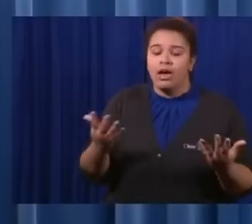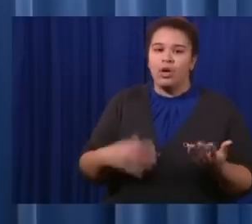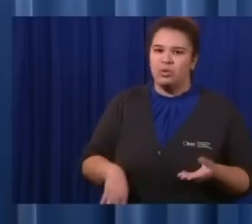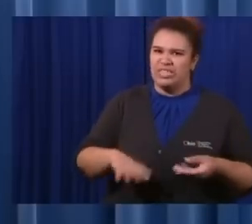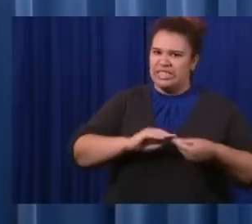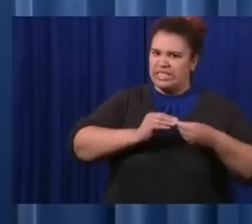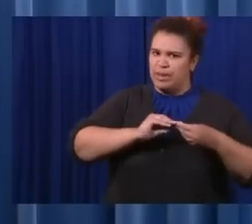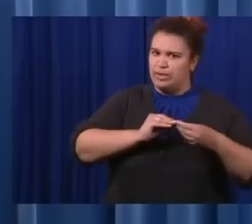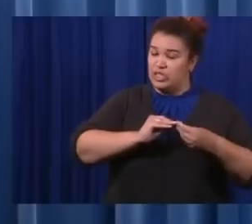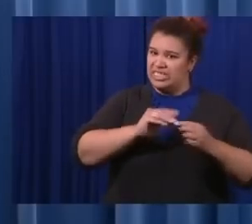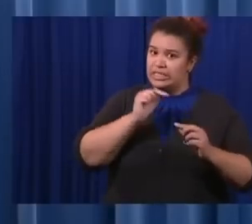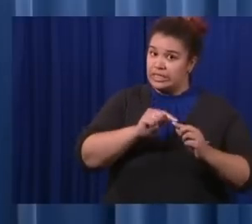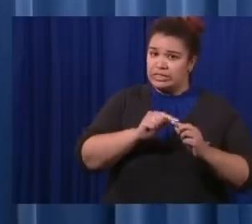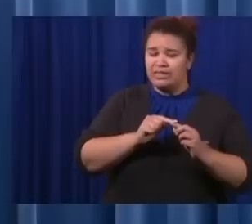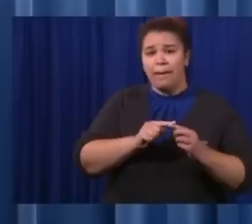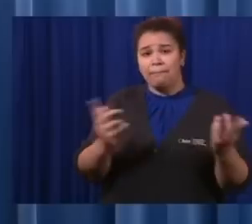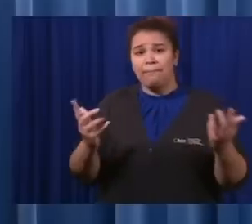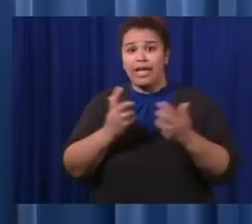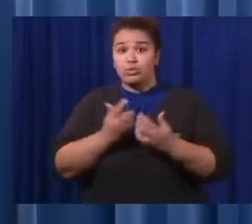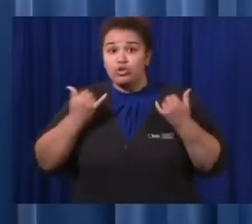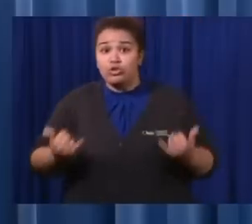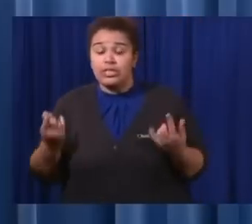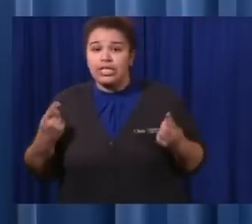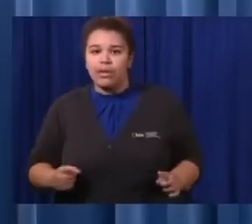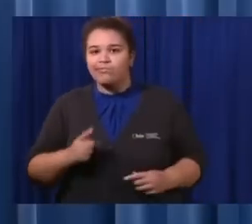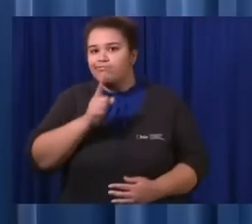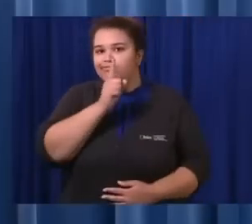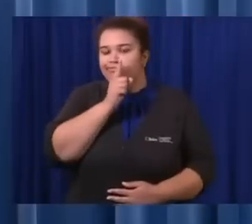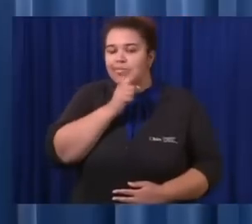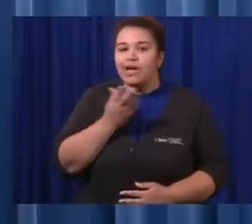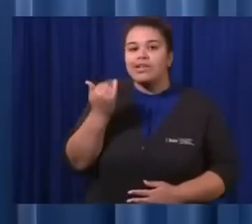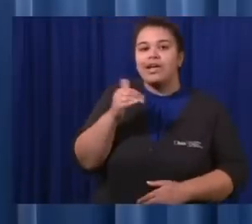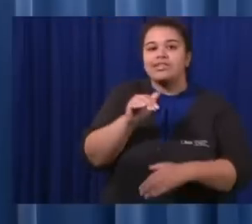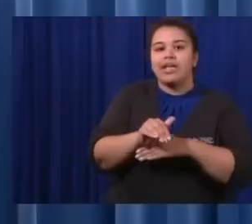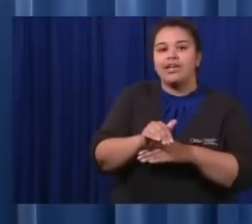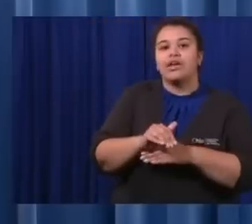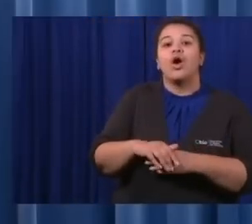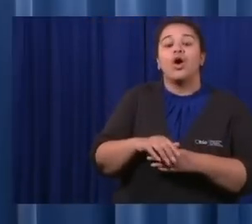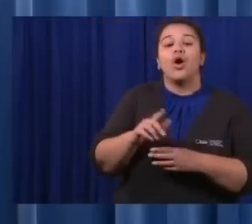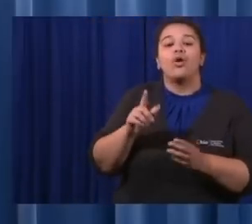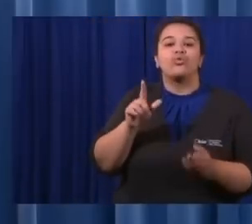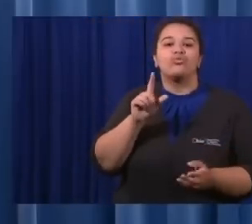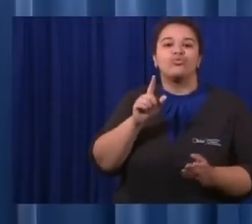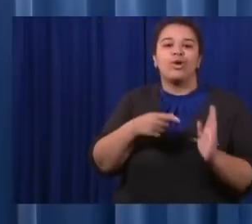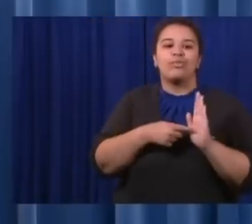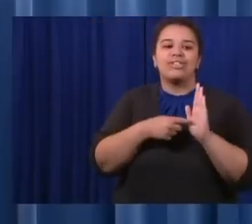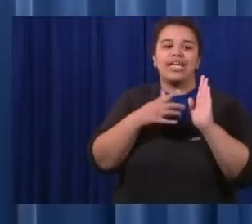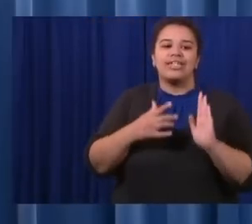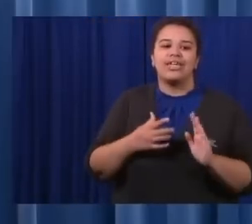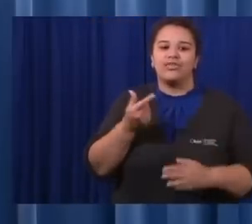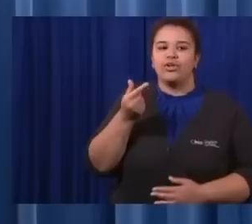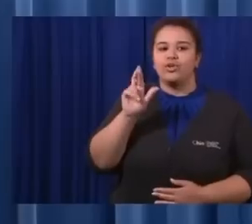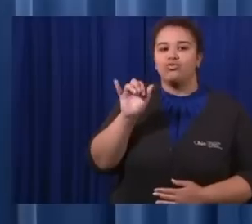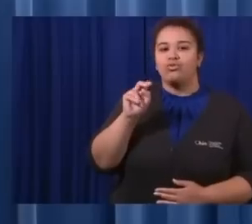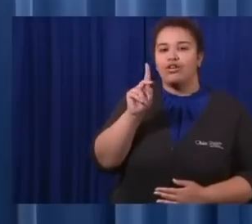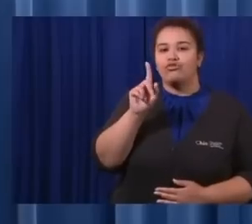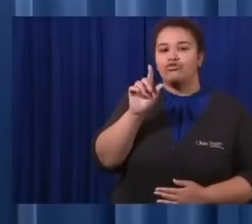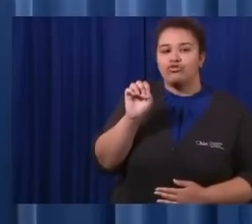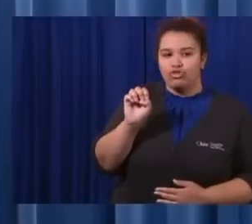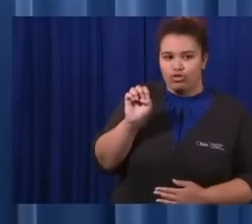real time. Last night, Representative Grendel released a statement about her support for COVID statistics